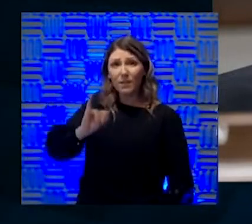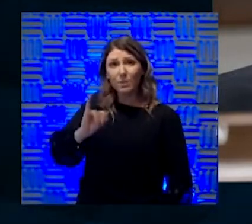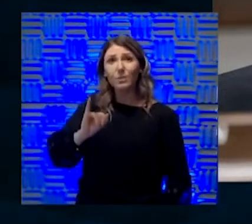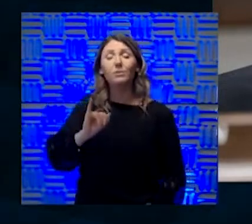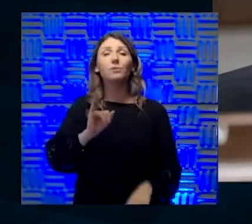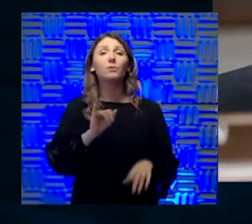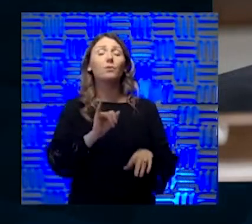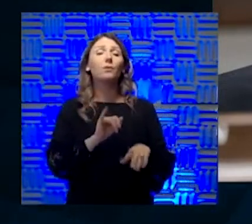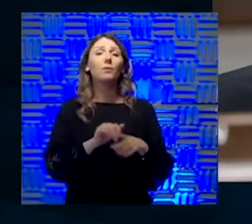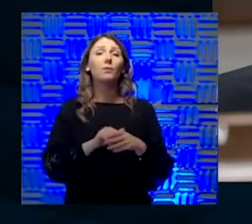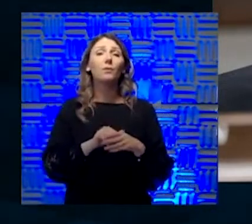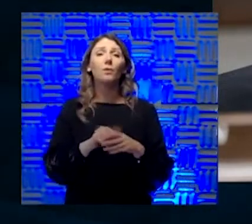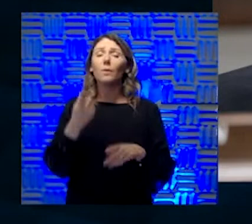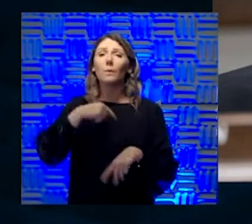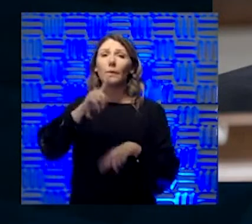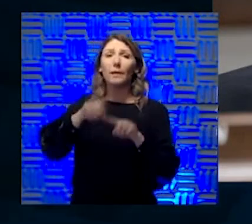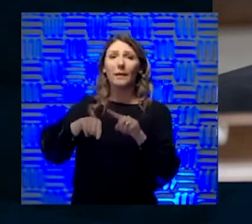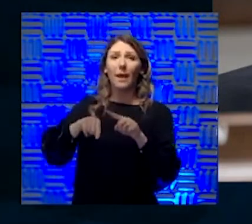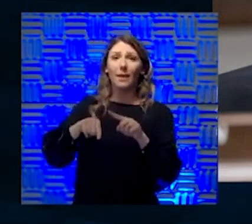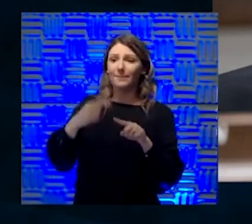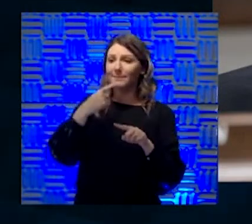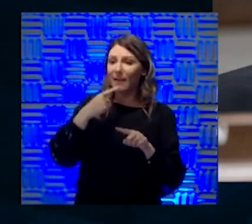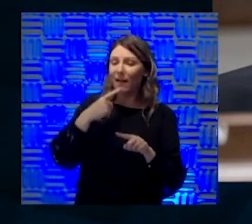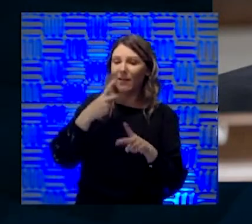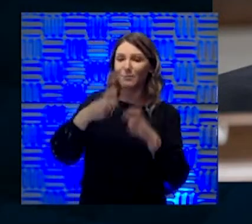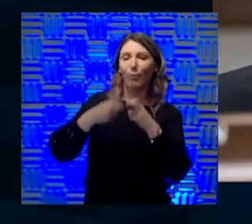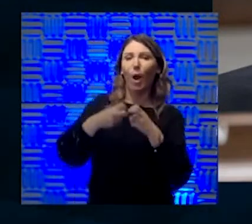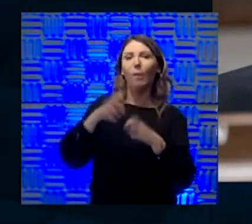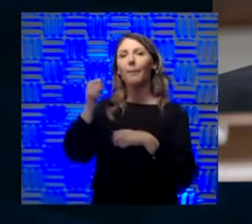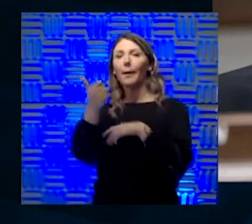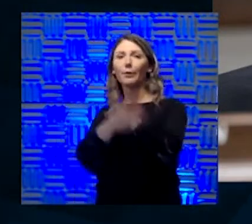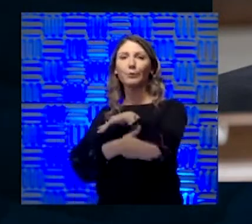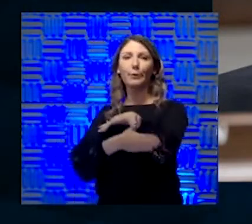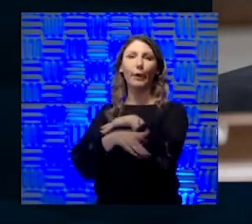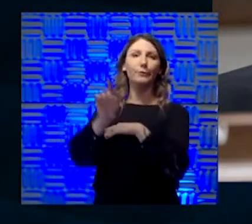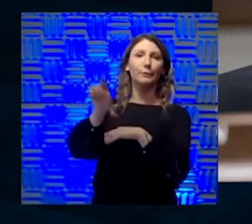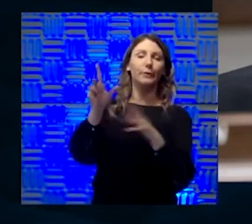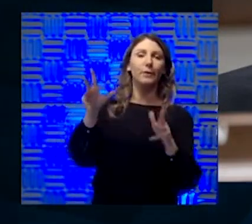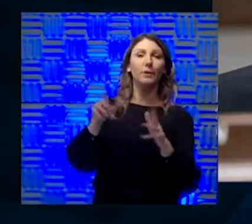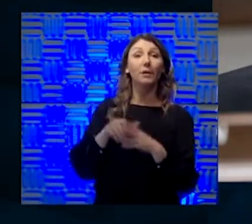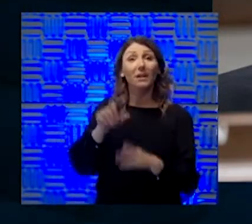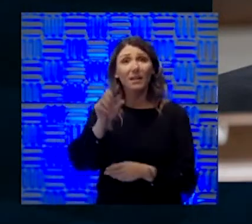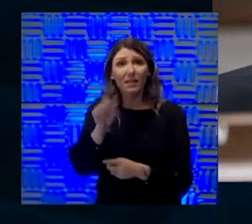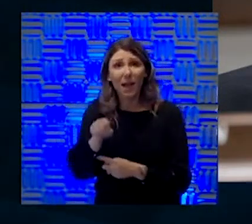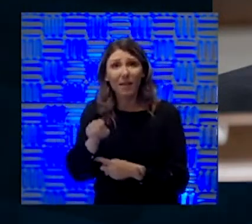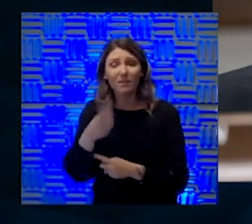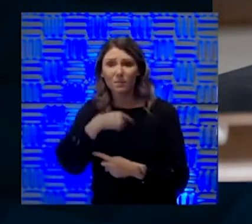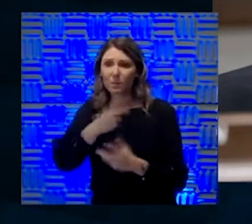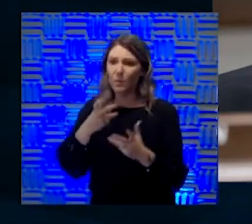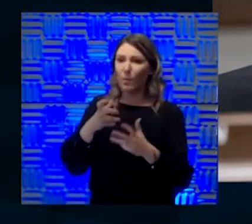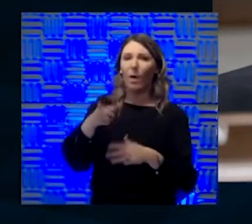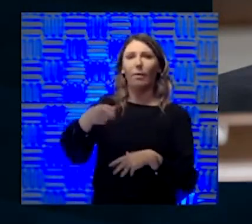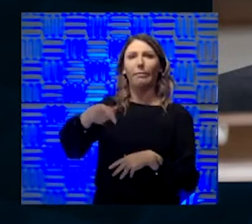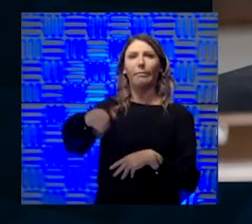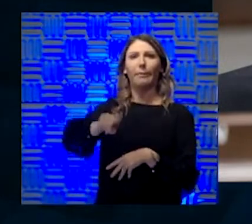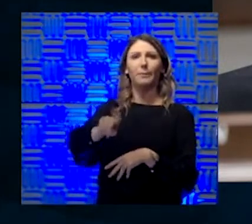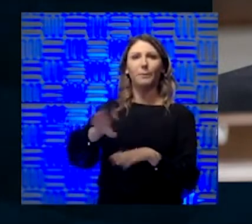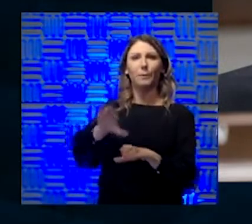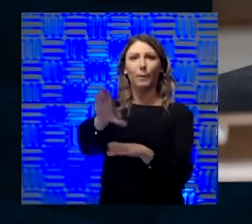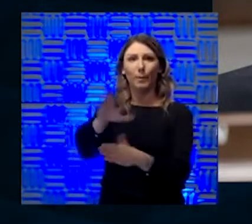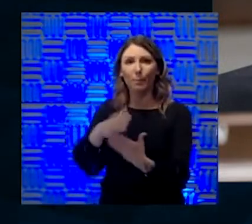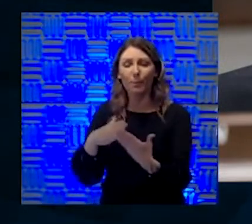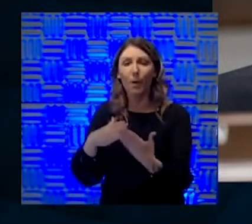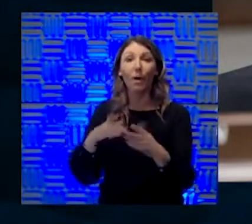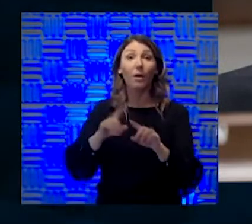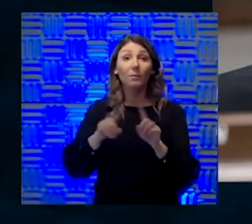And we can't say, well, that's a problem for some other country. Yes, absolutely want them to do their part, but